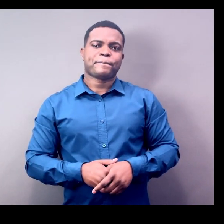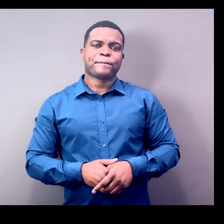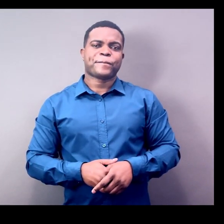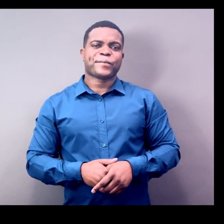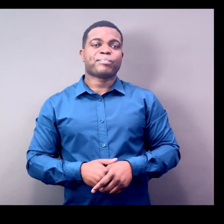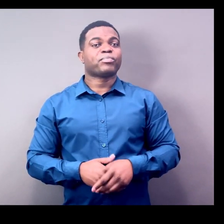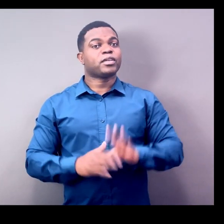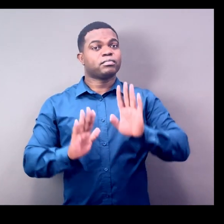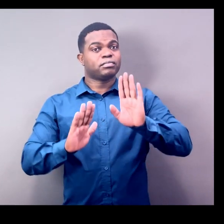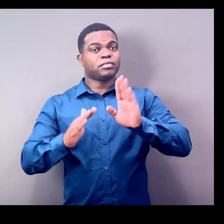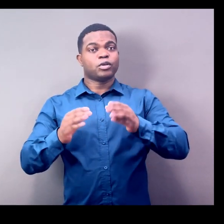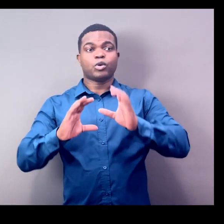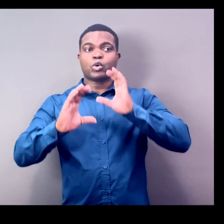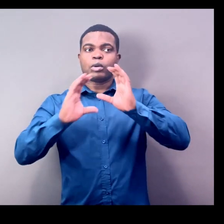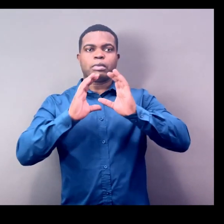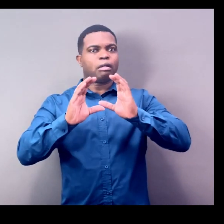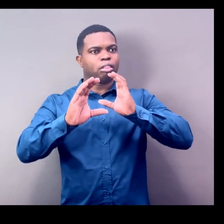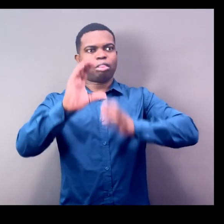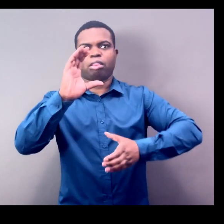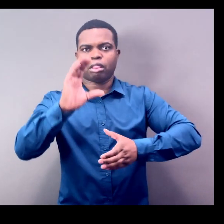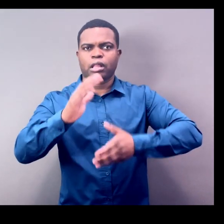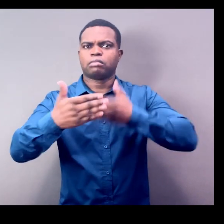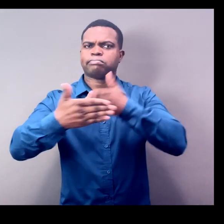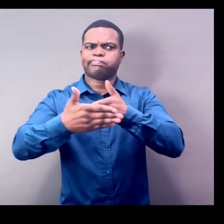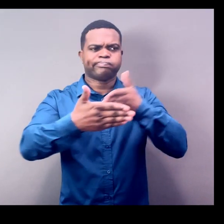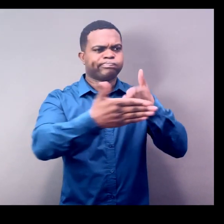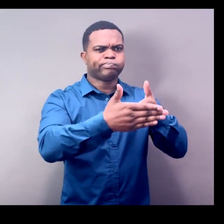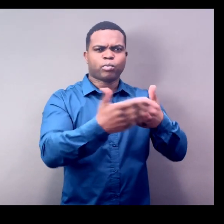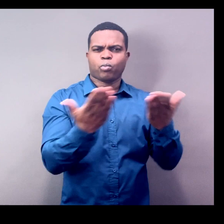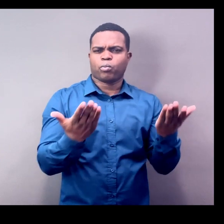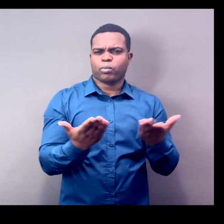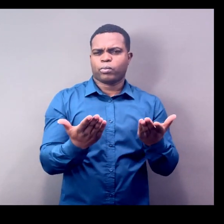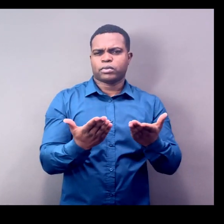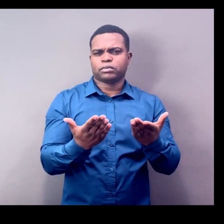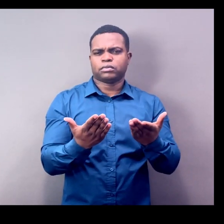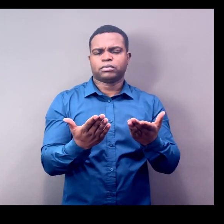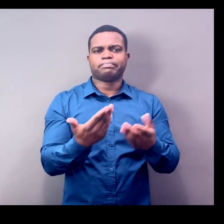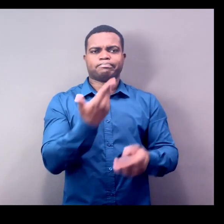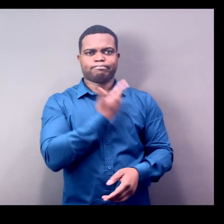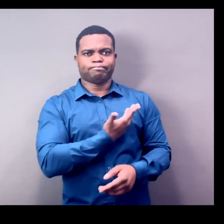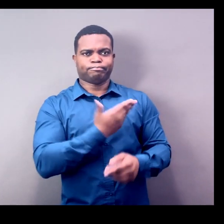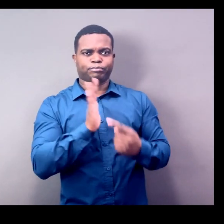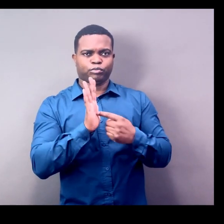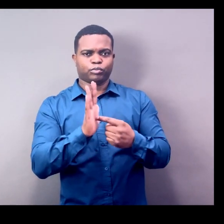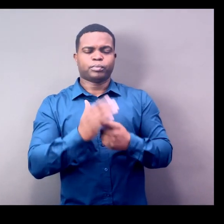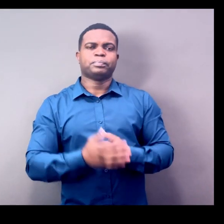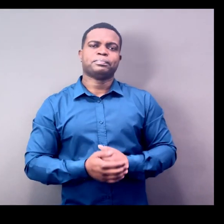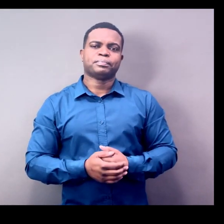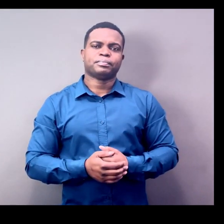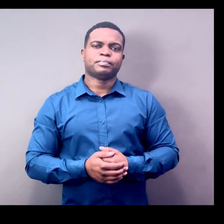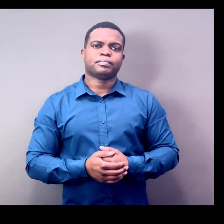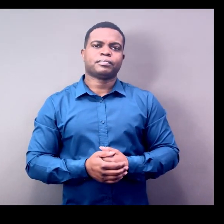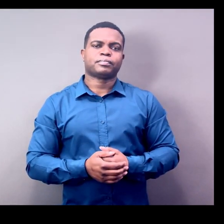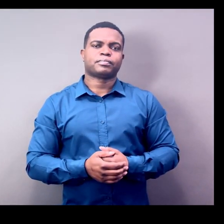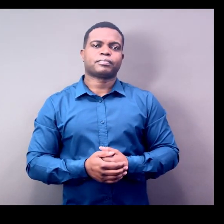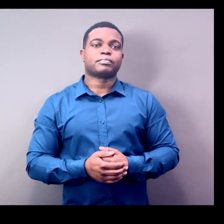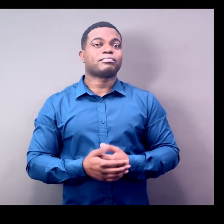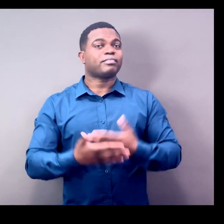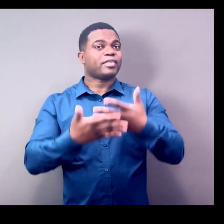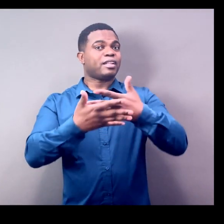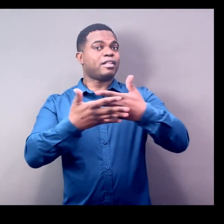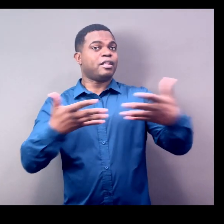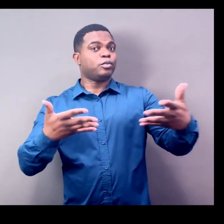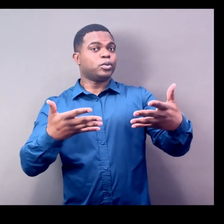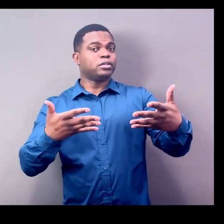So these are the barriers to effective communication. These are barriers to effective communication. We have language